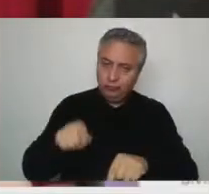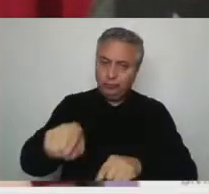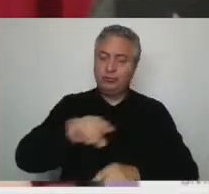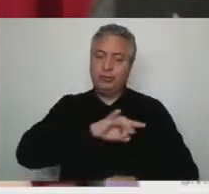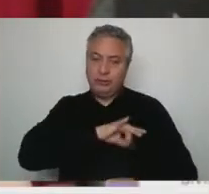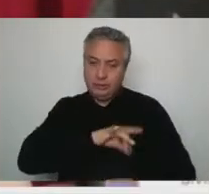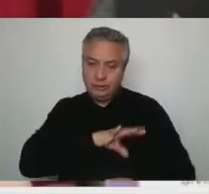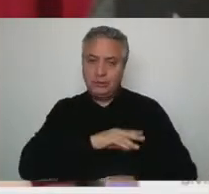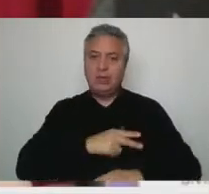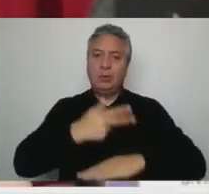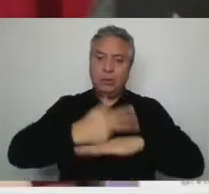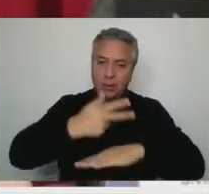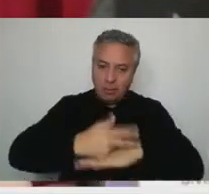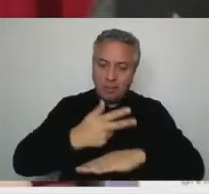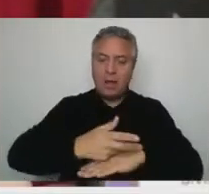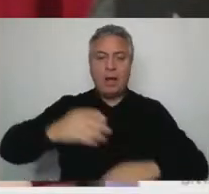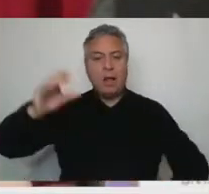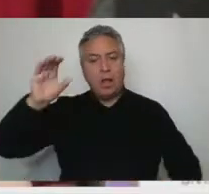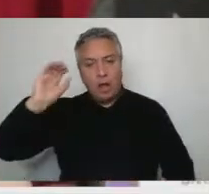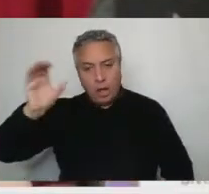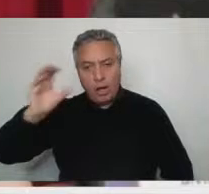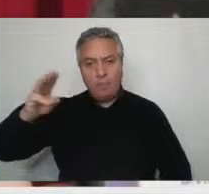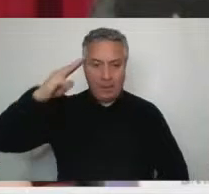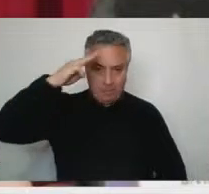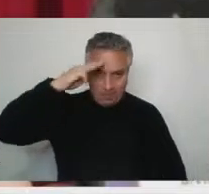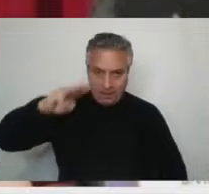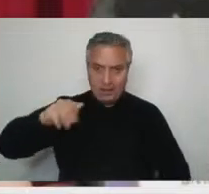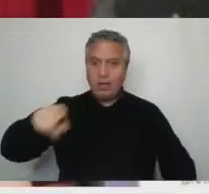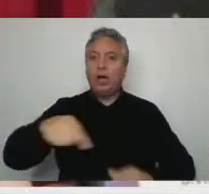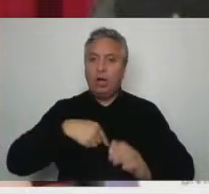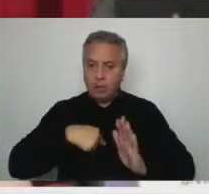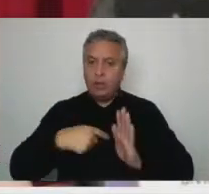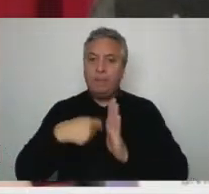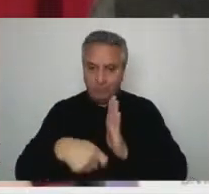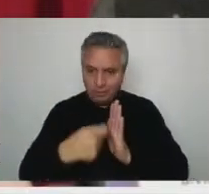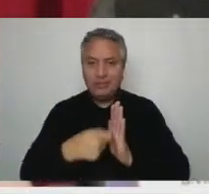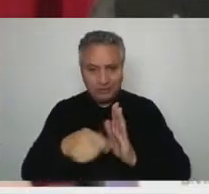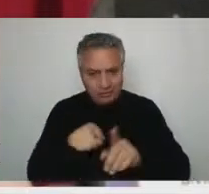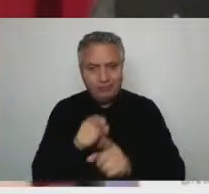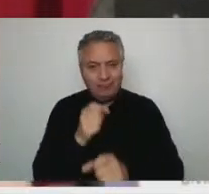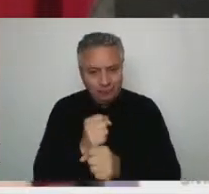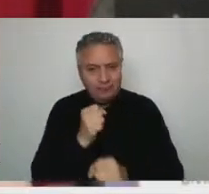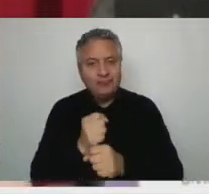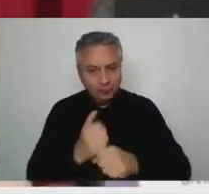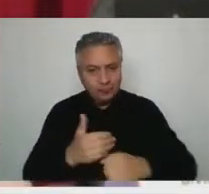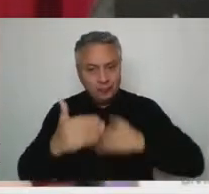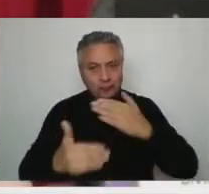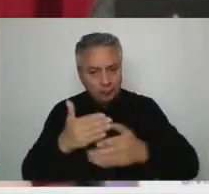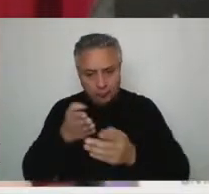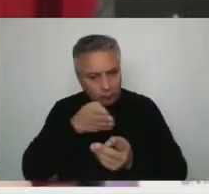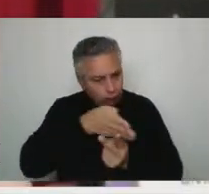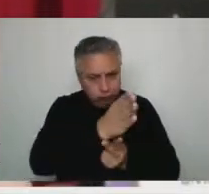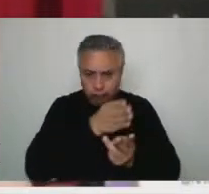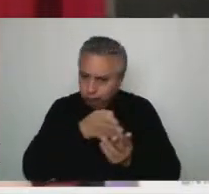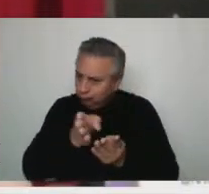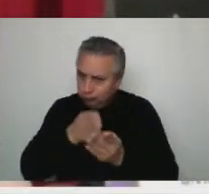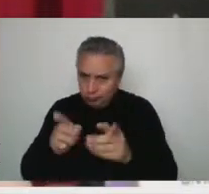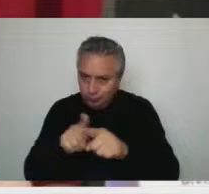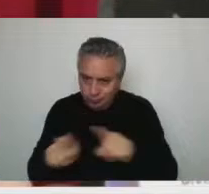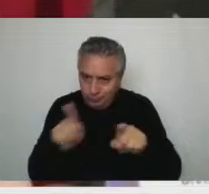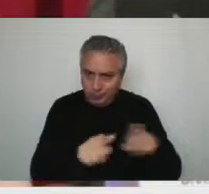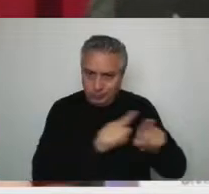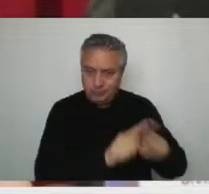Guatemala, Colombia, and Mexico. It's a project that has reached different